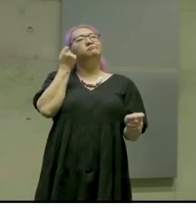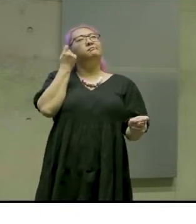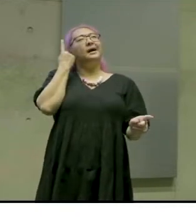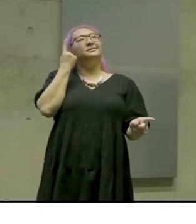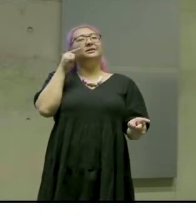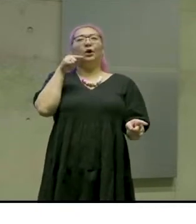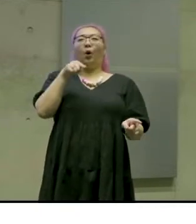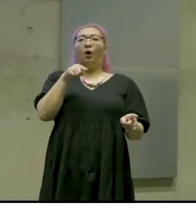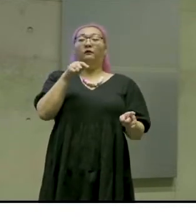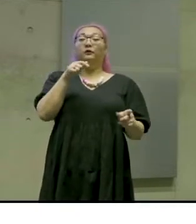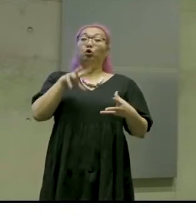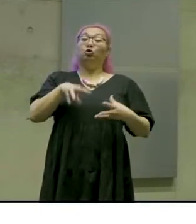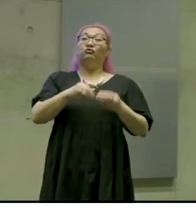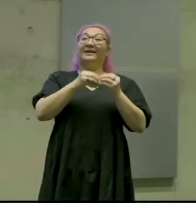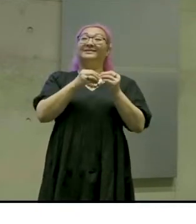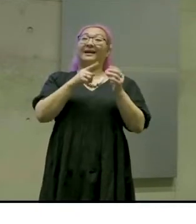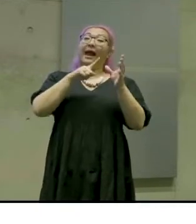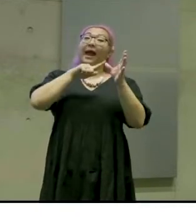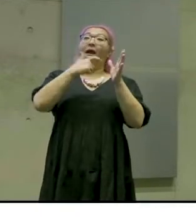game that is